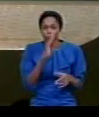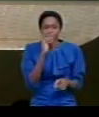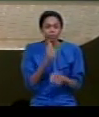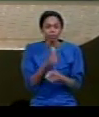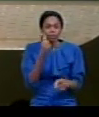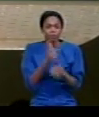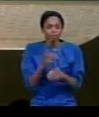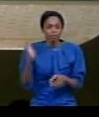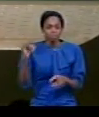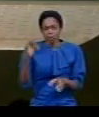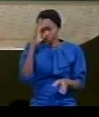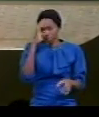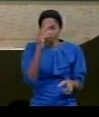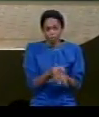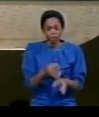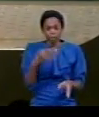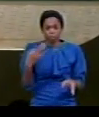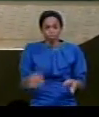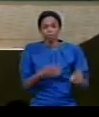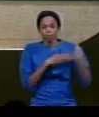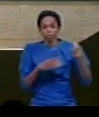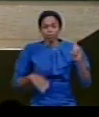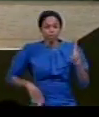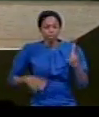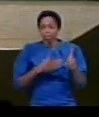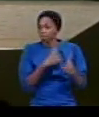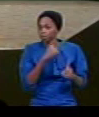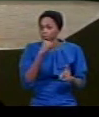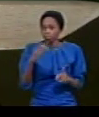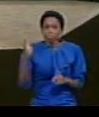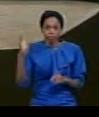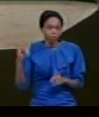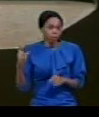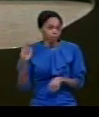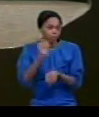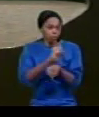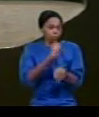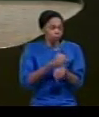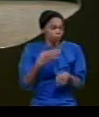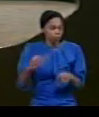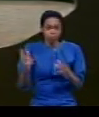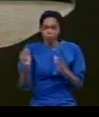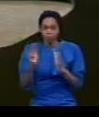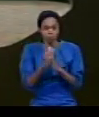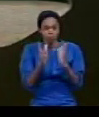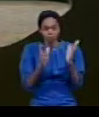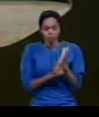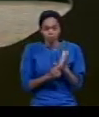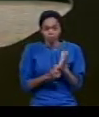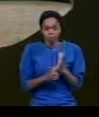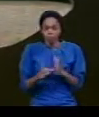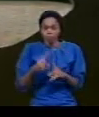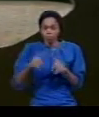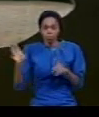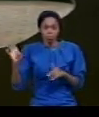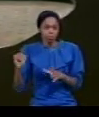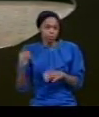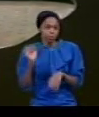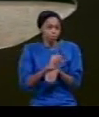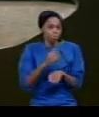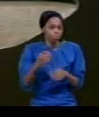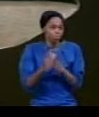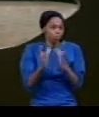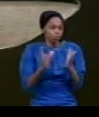the faith of Christ and not by the works of the law. For by the works of the